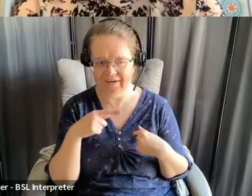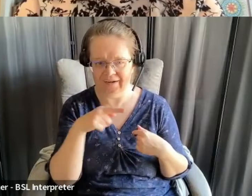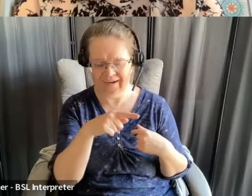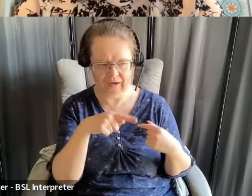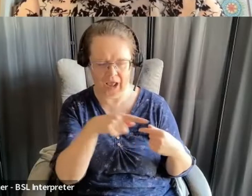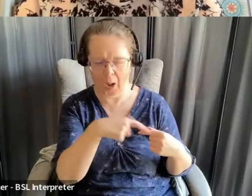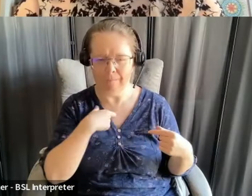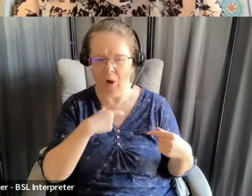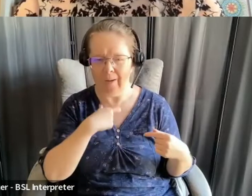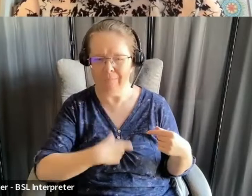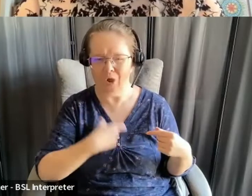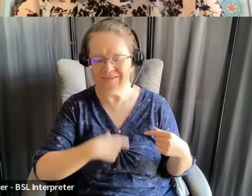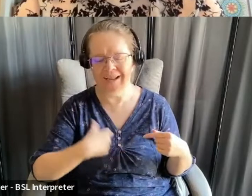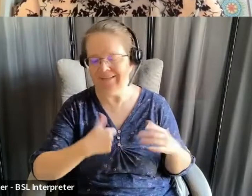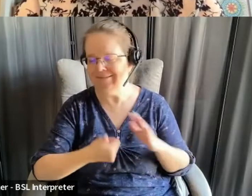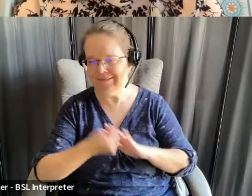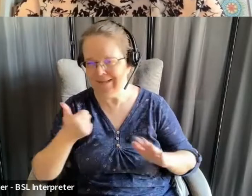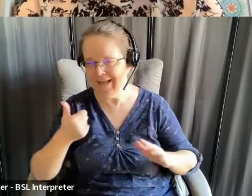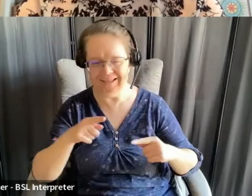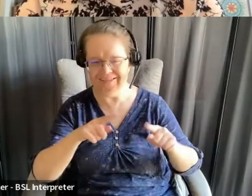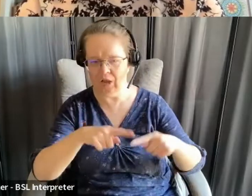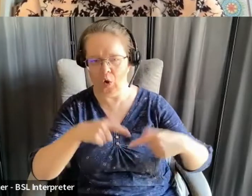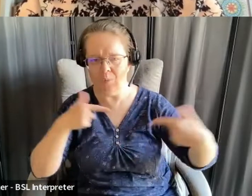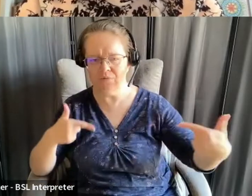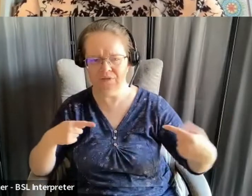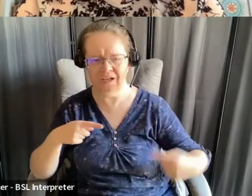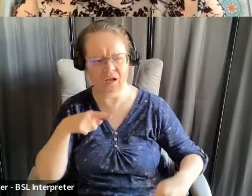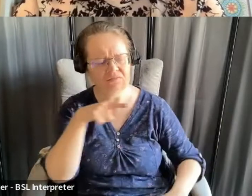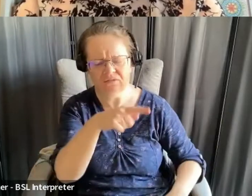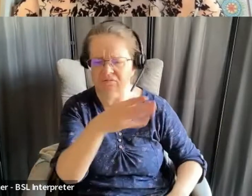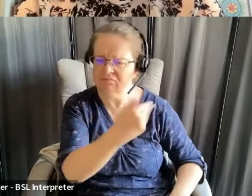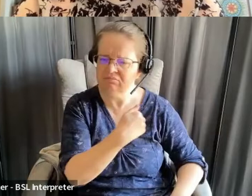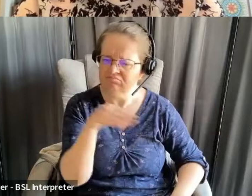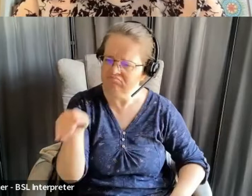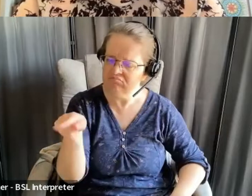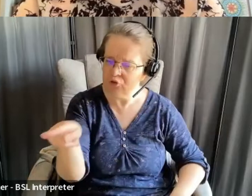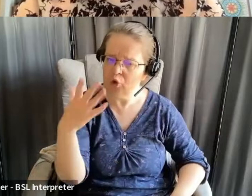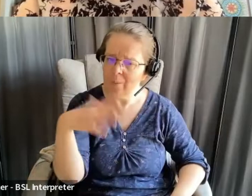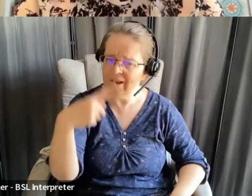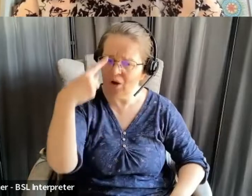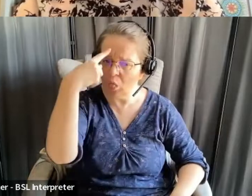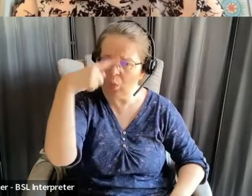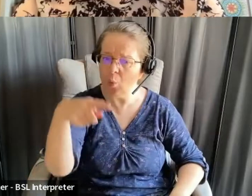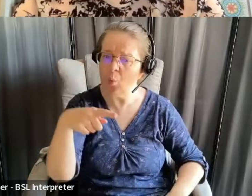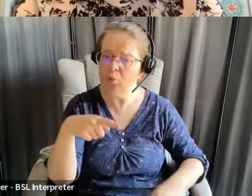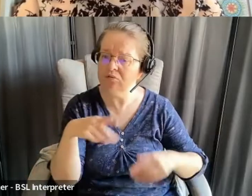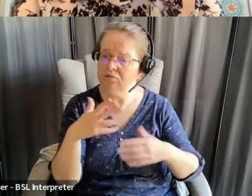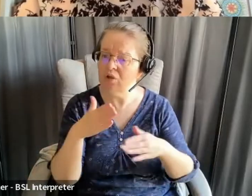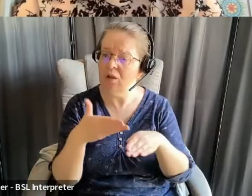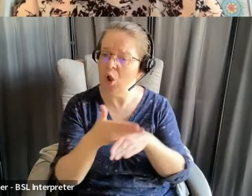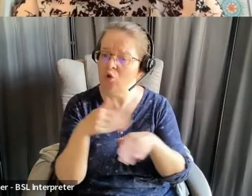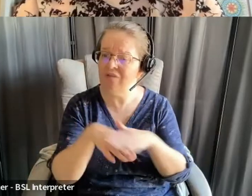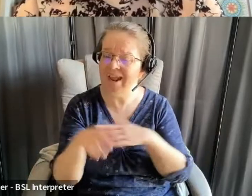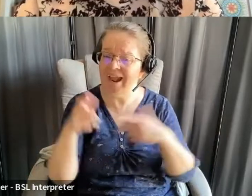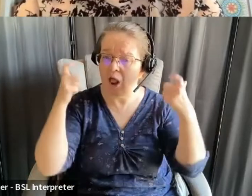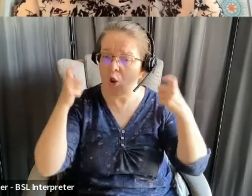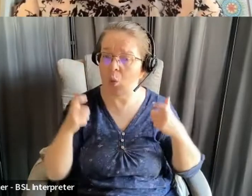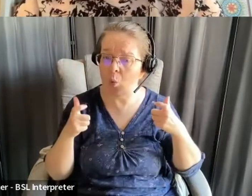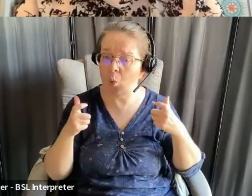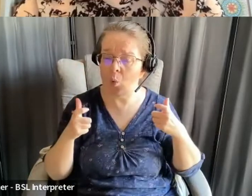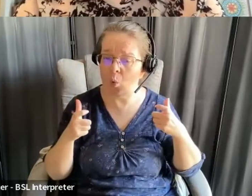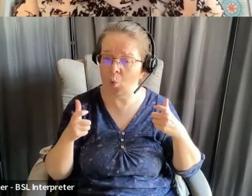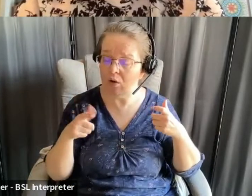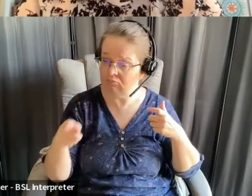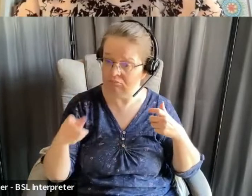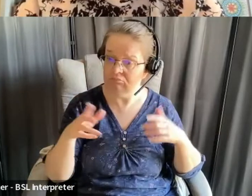my personality, skills, and attributes, she sort of said, have you ever thought about a career in law? More specifically, have you ever